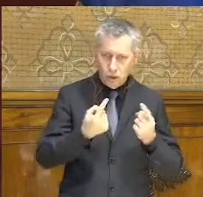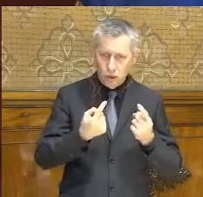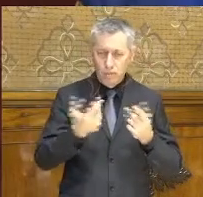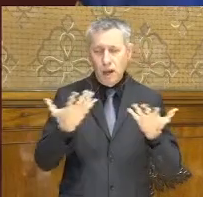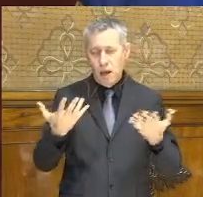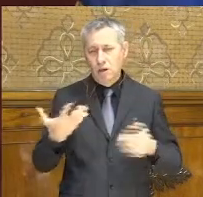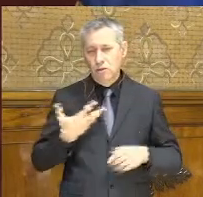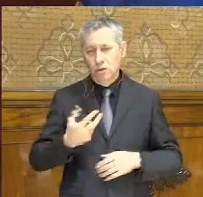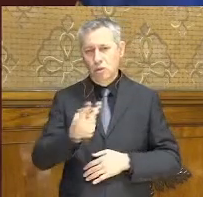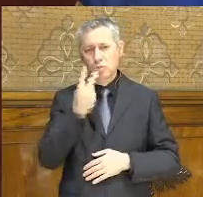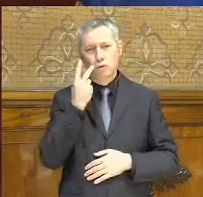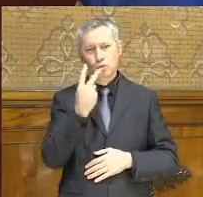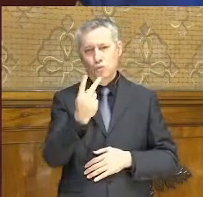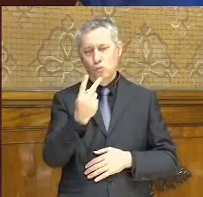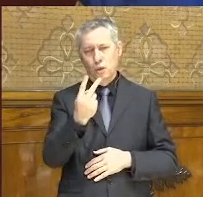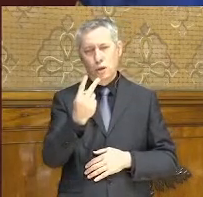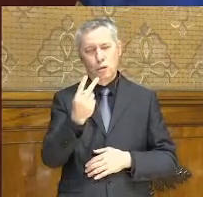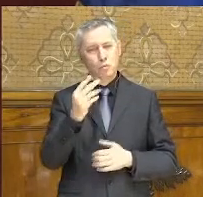are central.